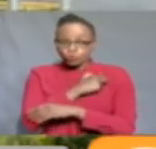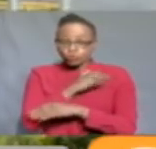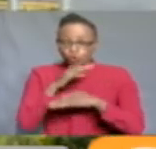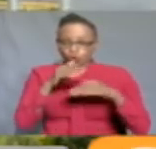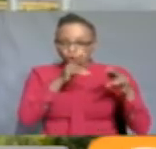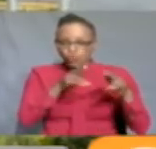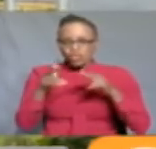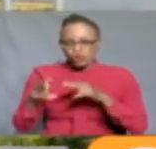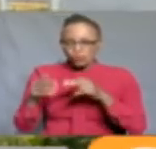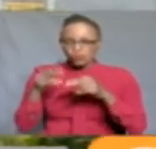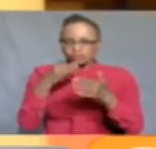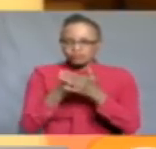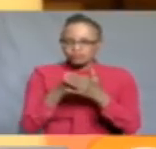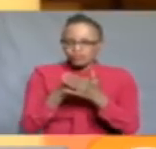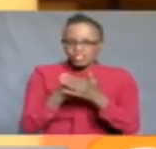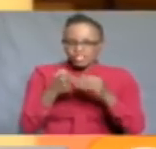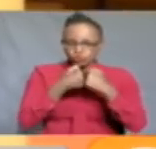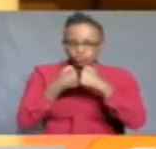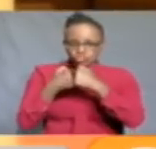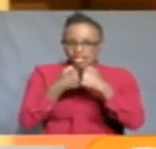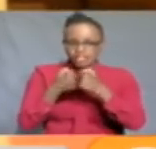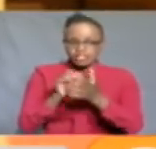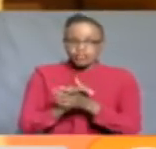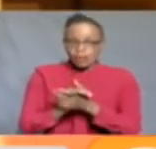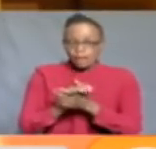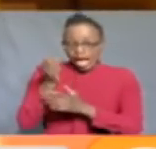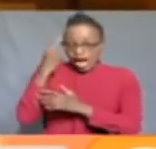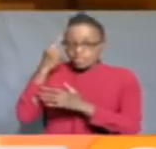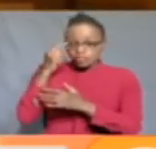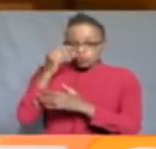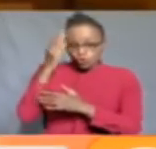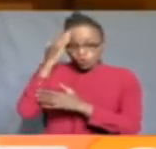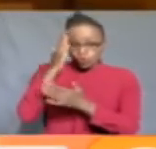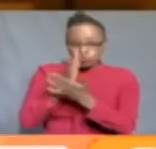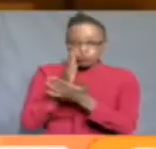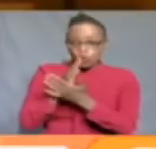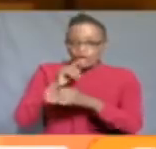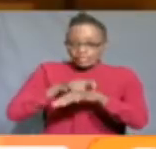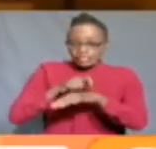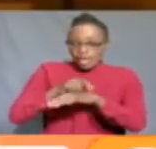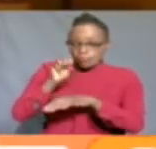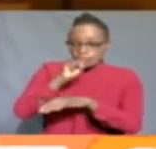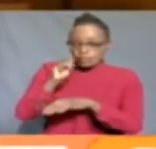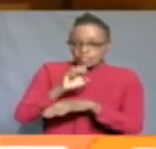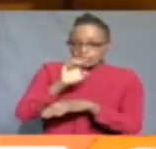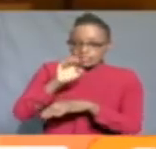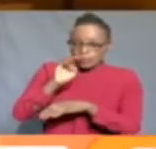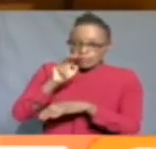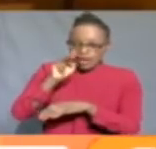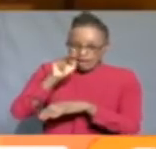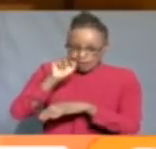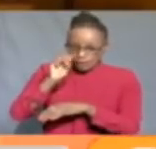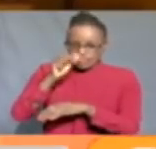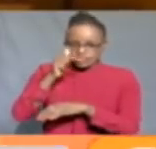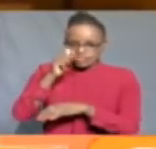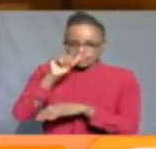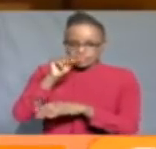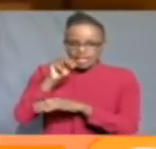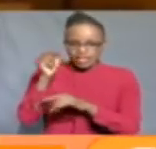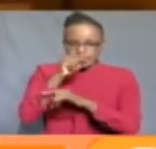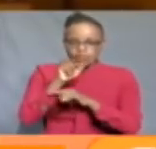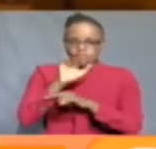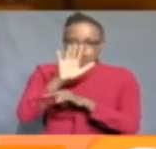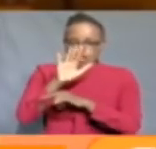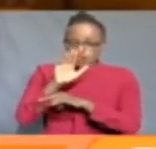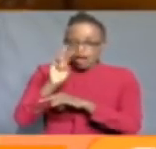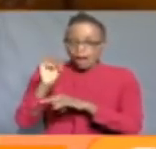obvious financial challenges. Understandably, we know that when Sebastian came, he was hired on a